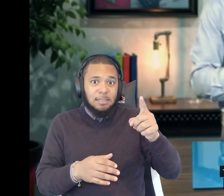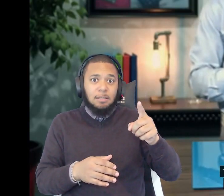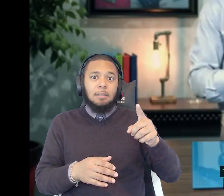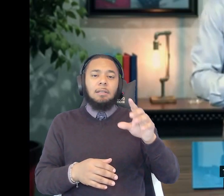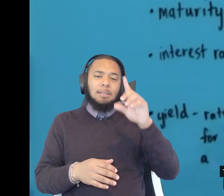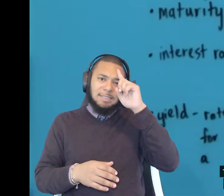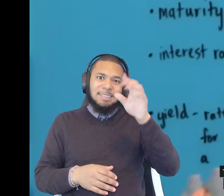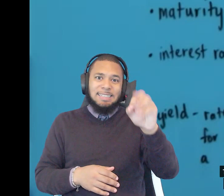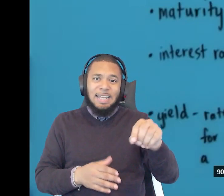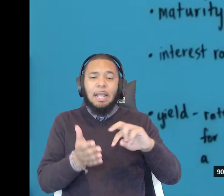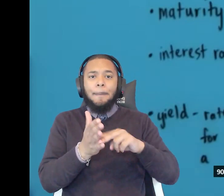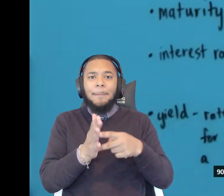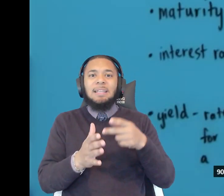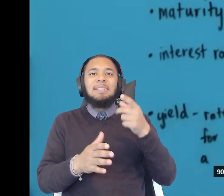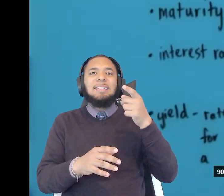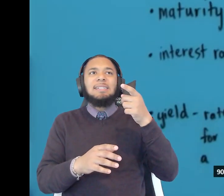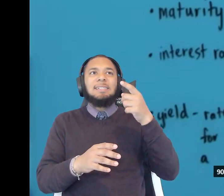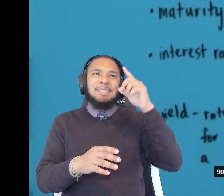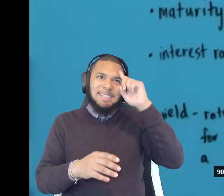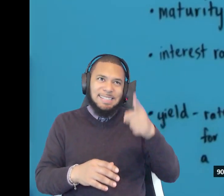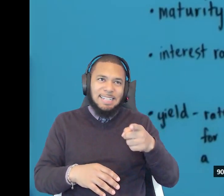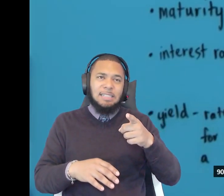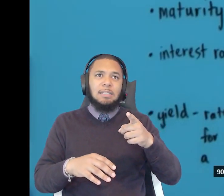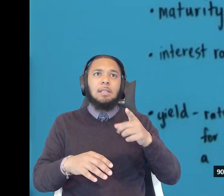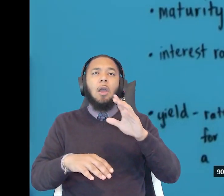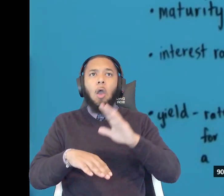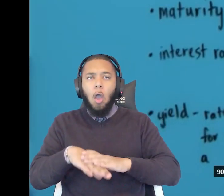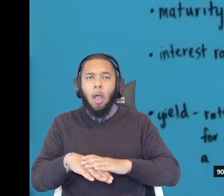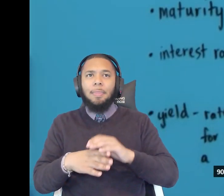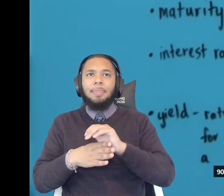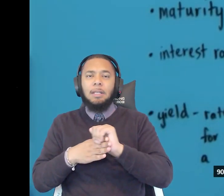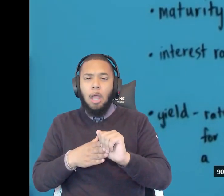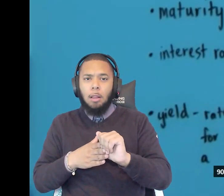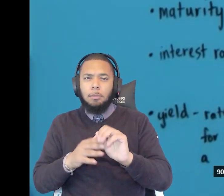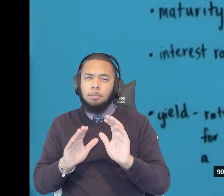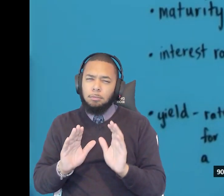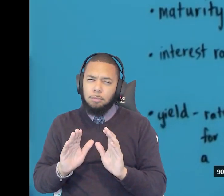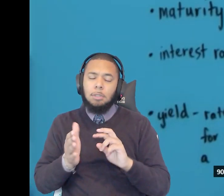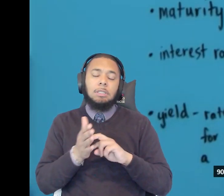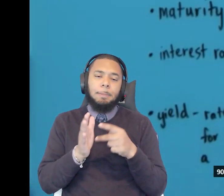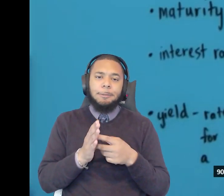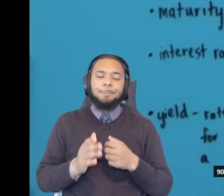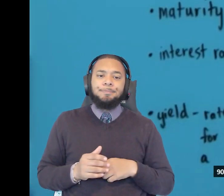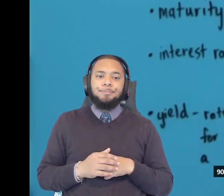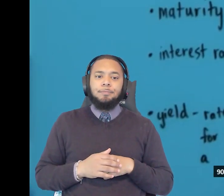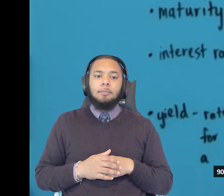dollar. So 90 cents means that you purchased a $1,000 bond